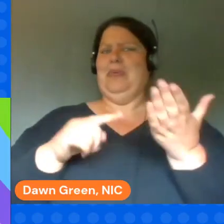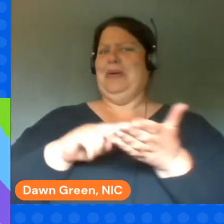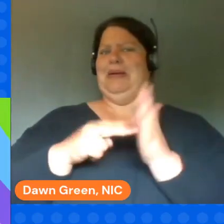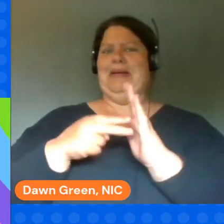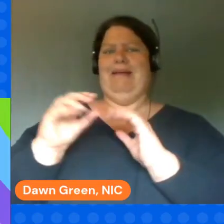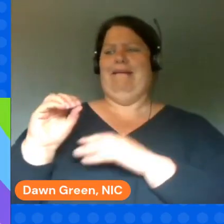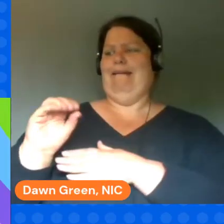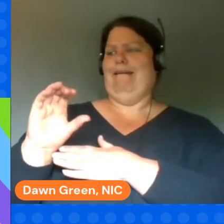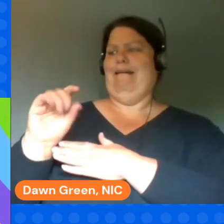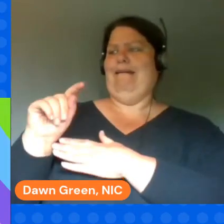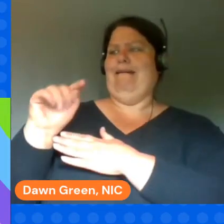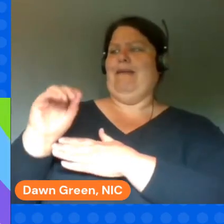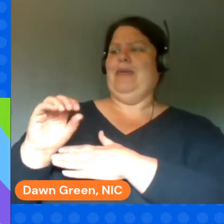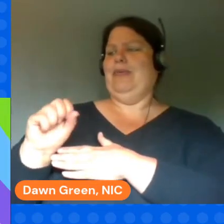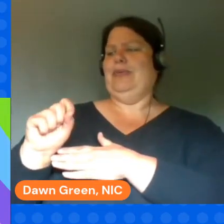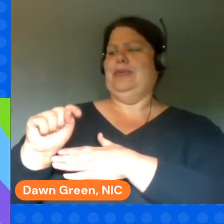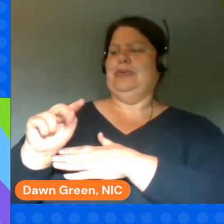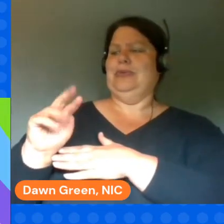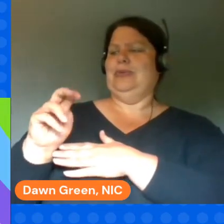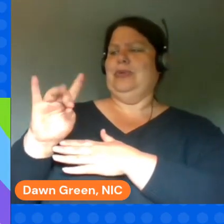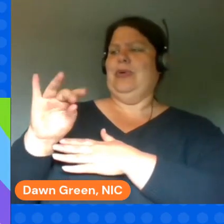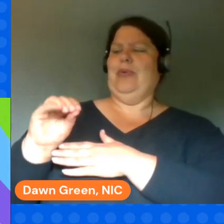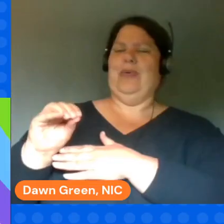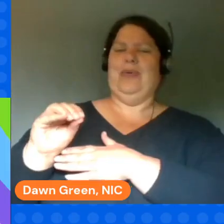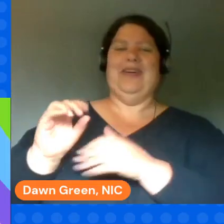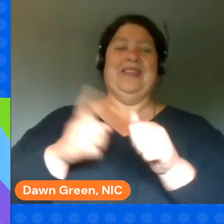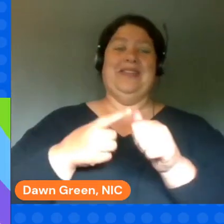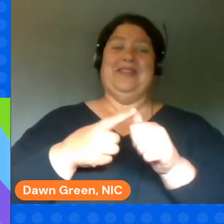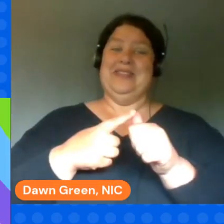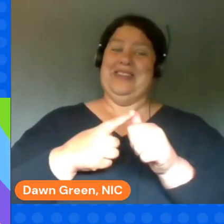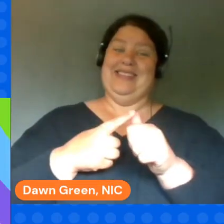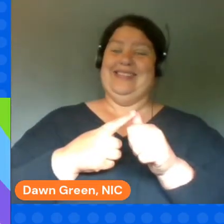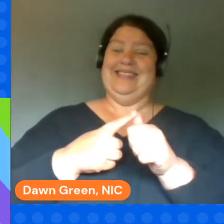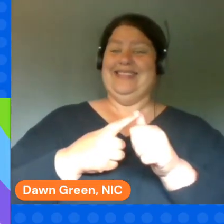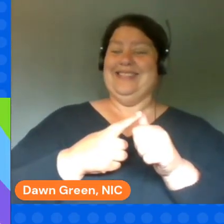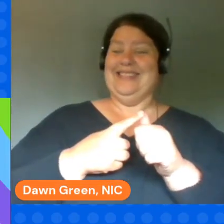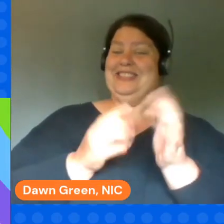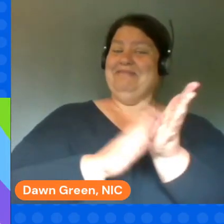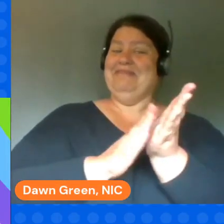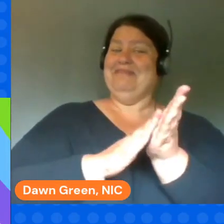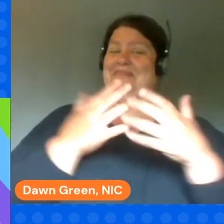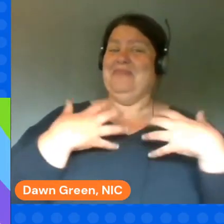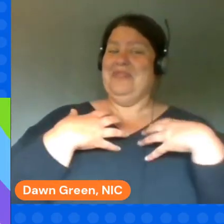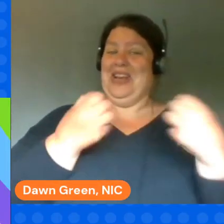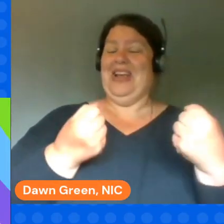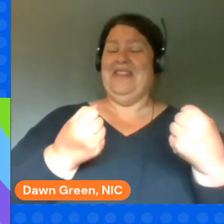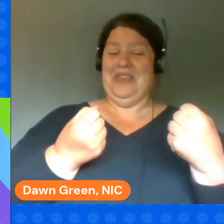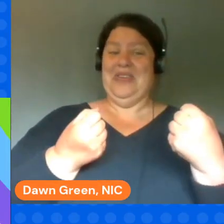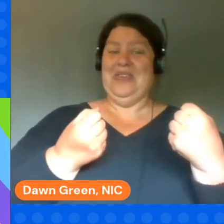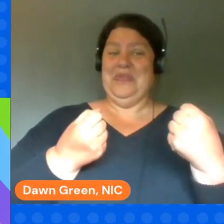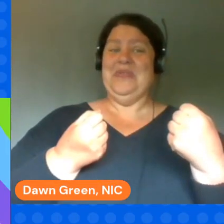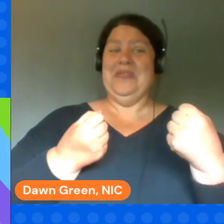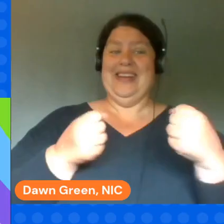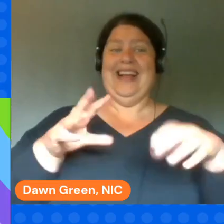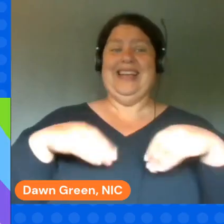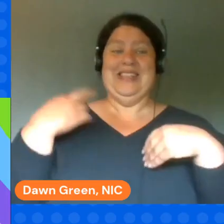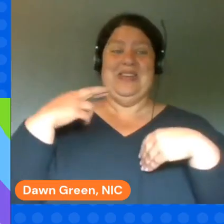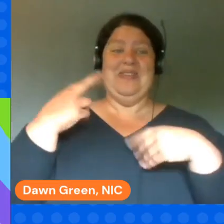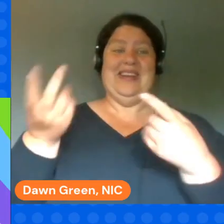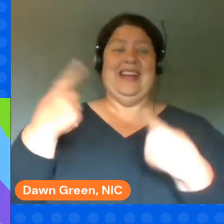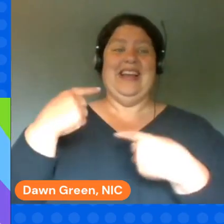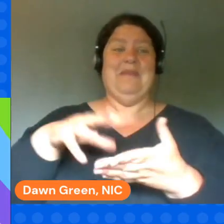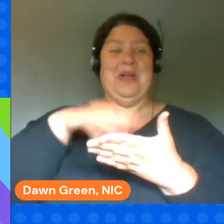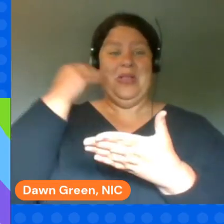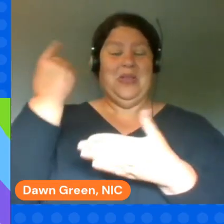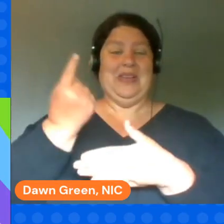OctoStudio? First of all, I commend you on your bravery and on taking a risk and coming to learn about something new.